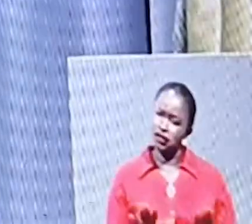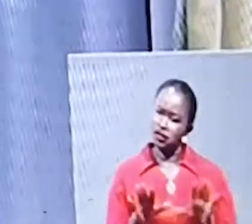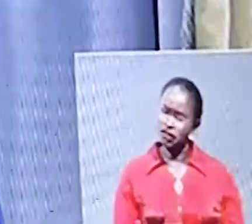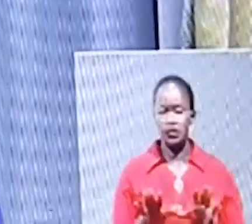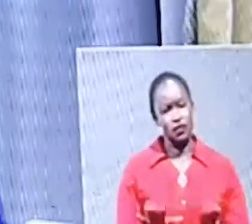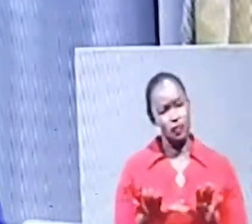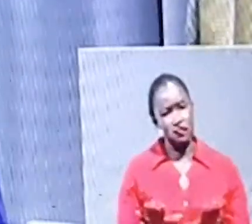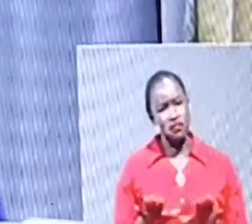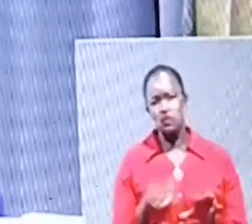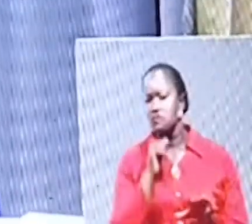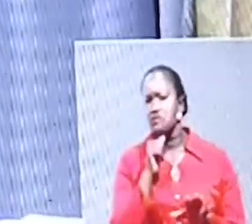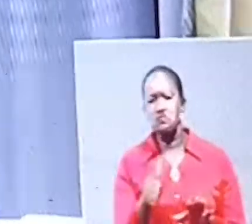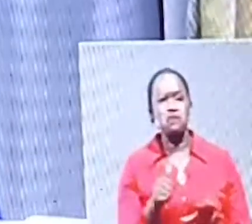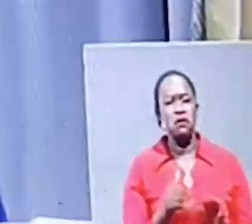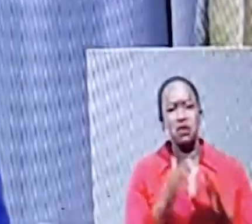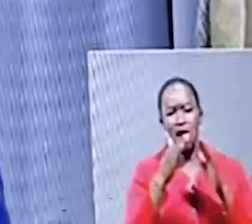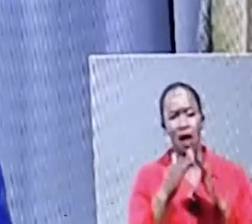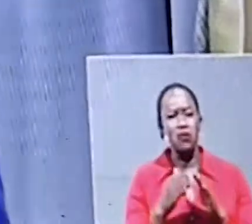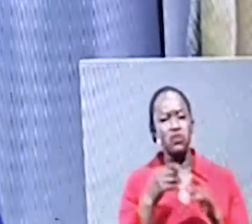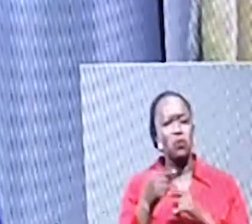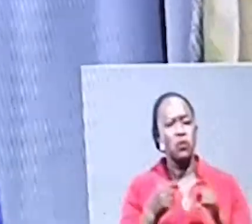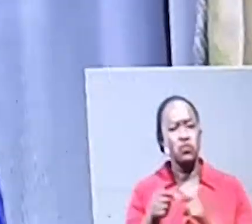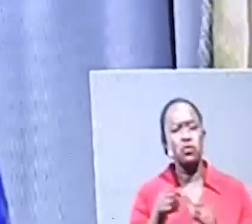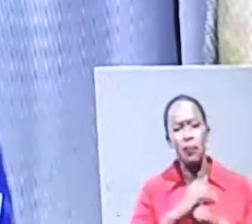us not put our house into disrepute. Okay?